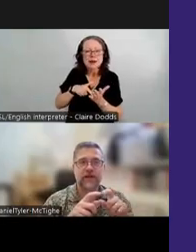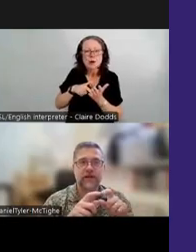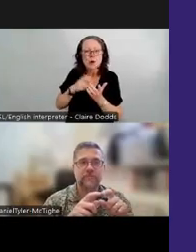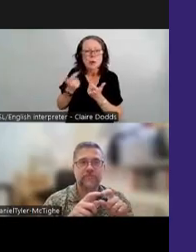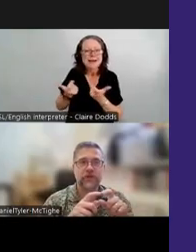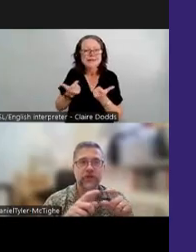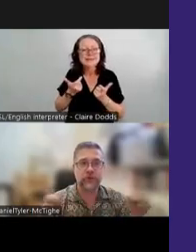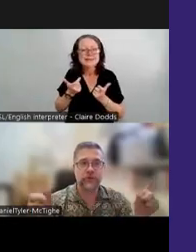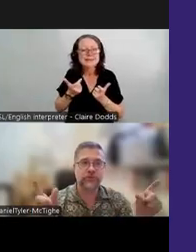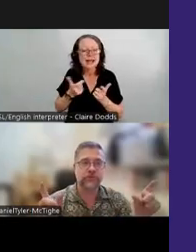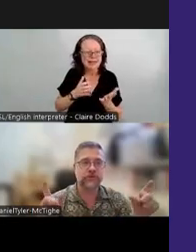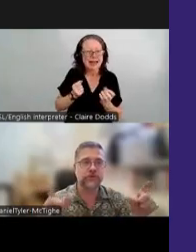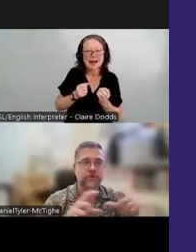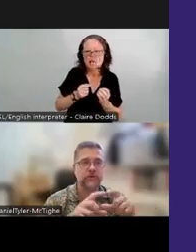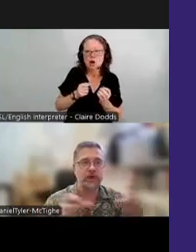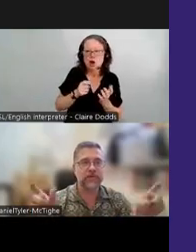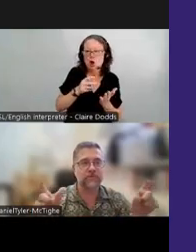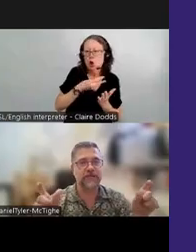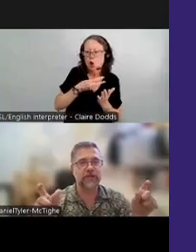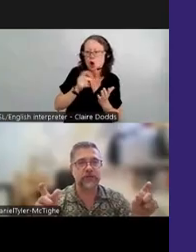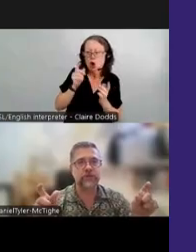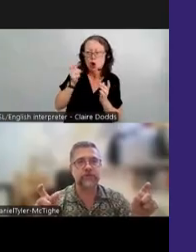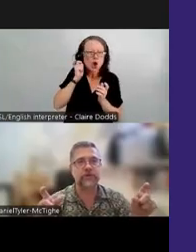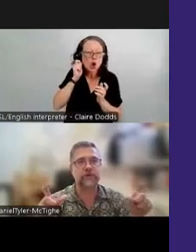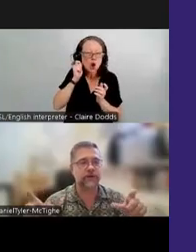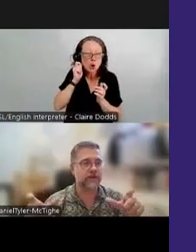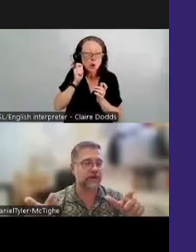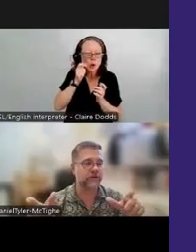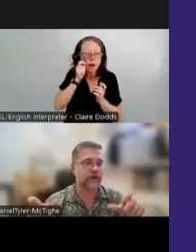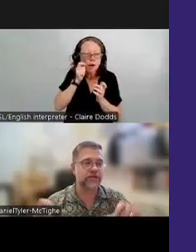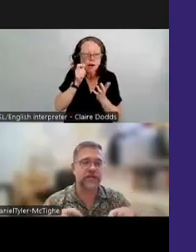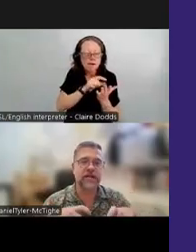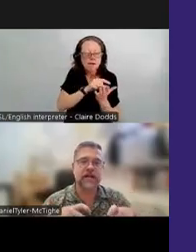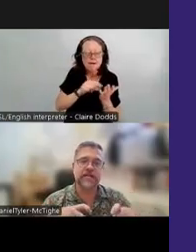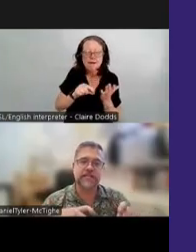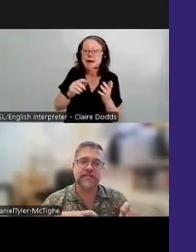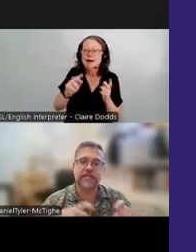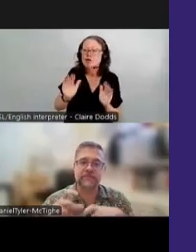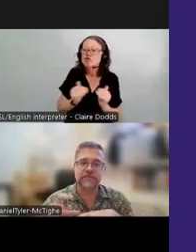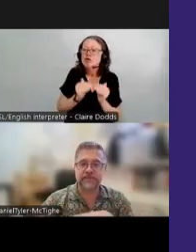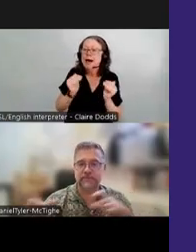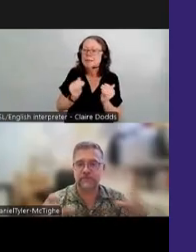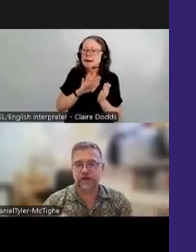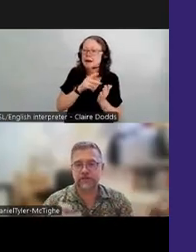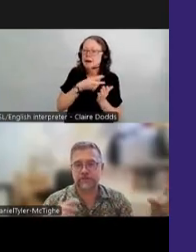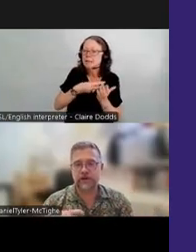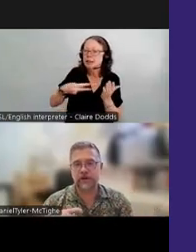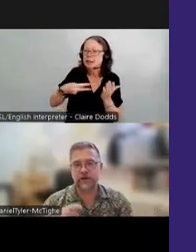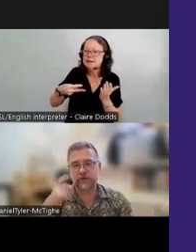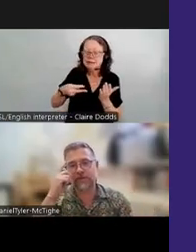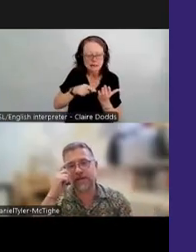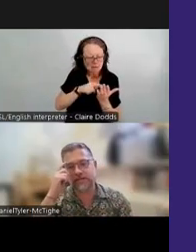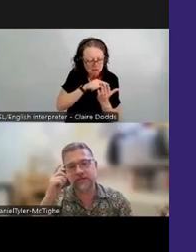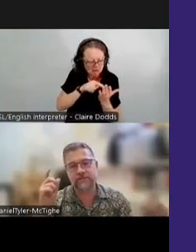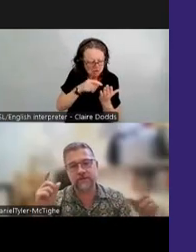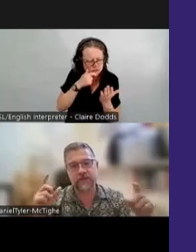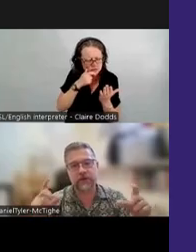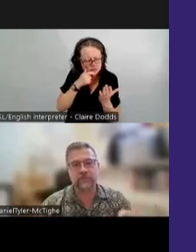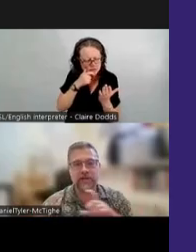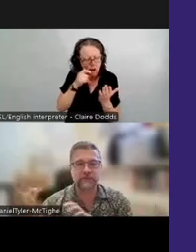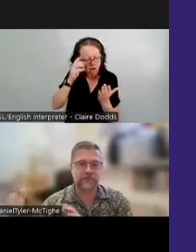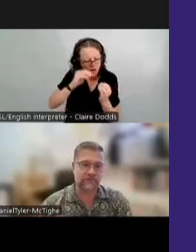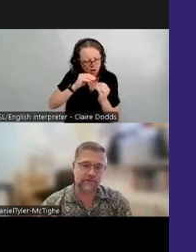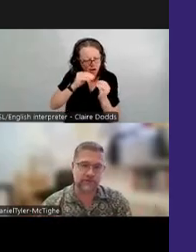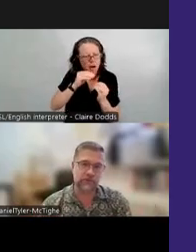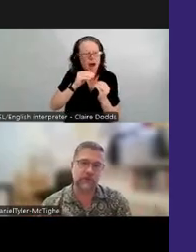written clues, kind of rhyming couplet clues written by a local writer, that send them to different parts of the park where they discover an